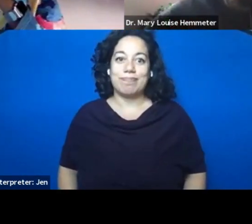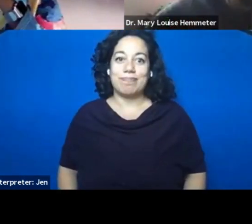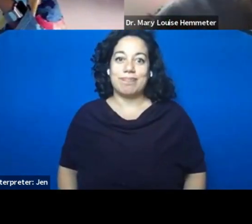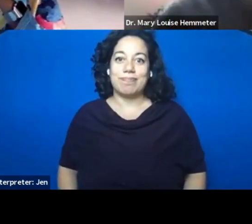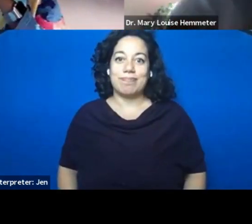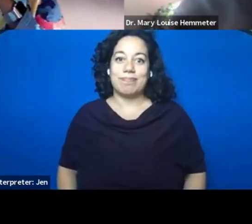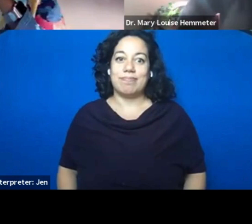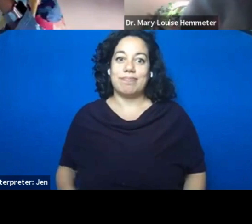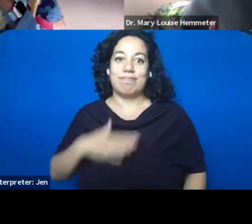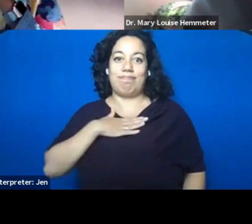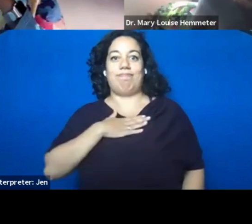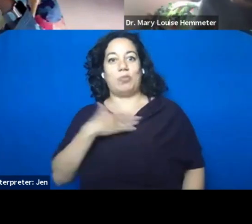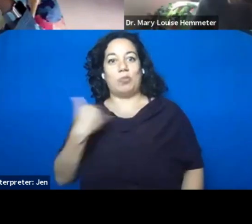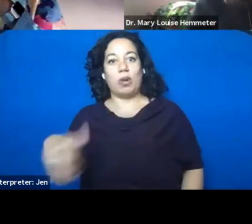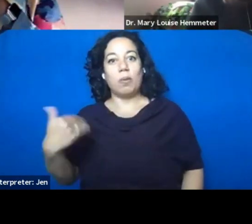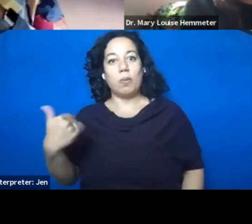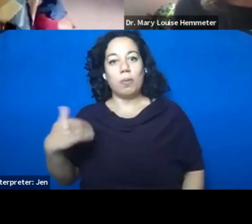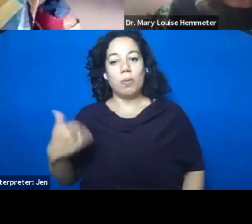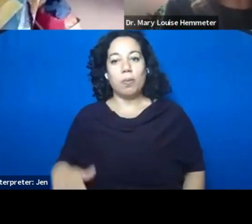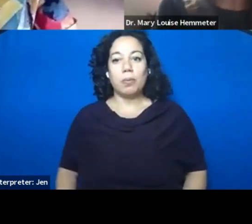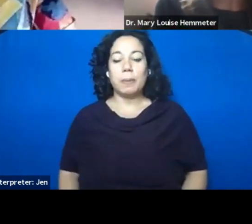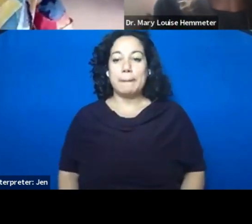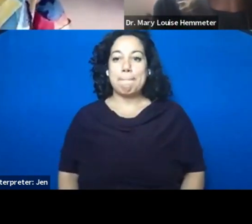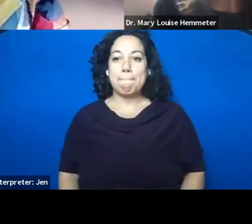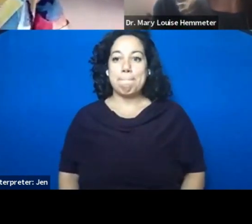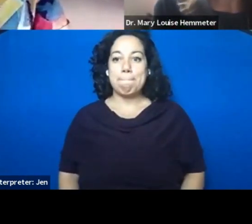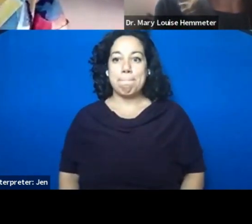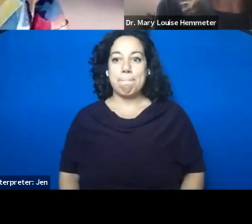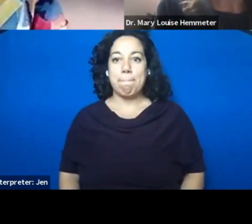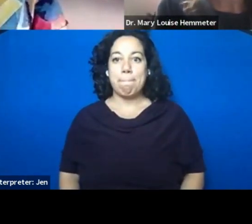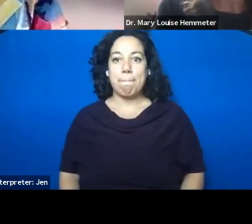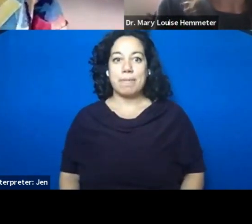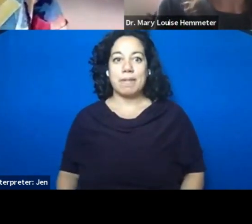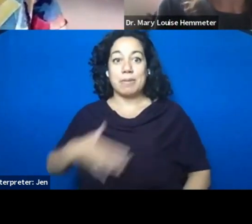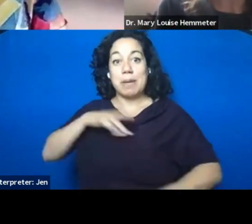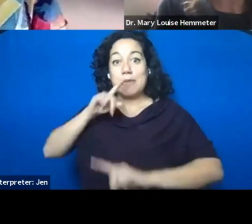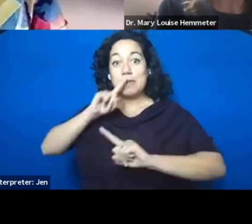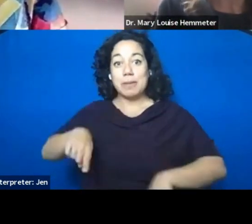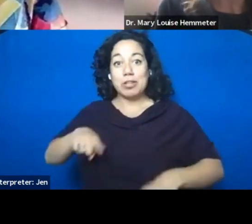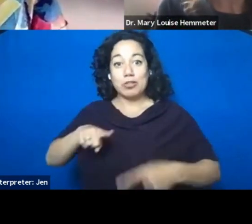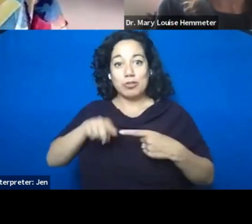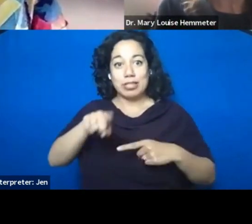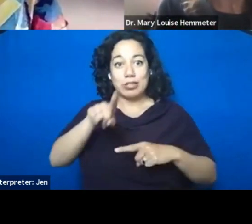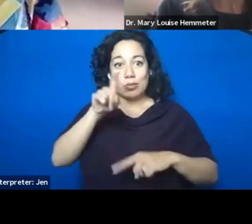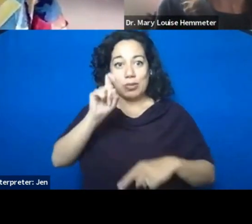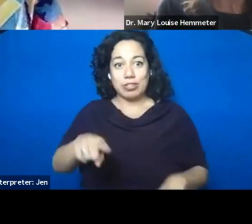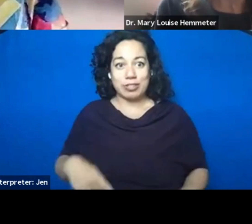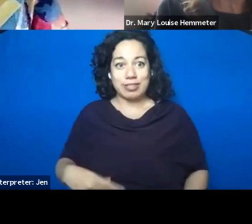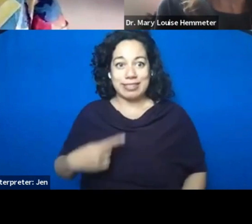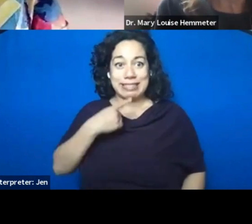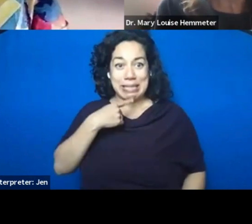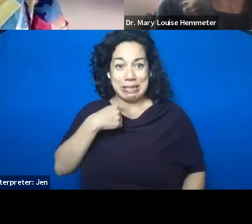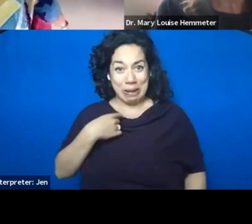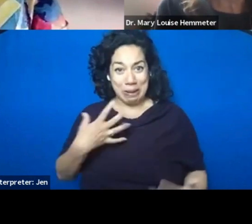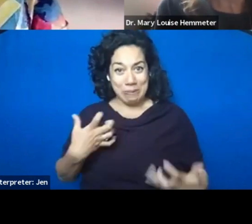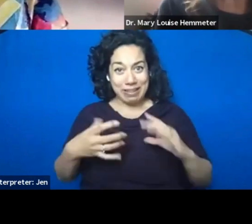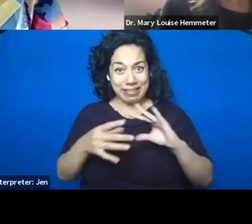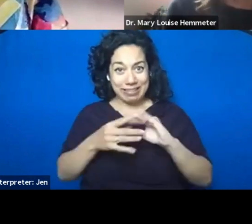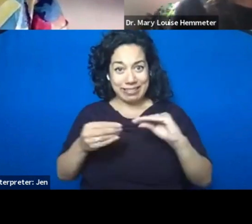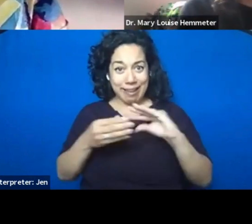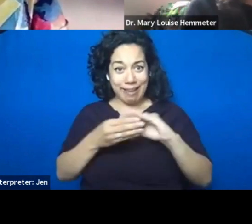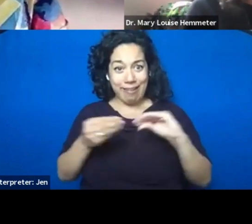Wow. Wow. Well, so my response to this question is to say, do I want to tell